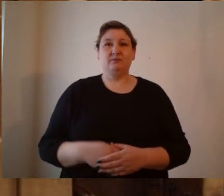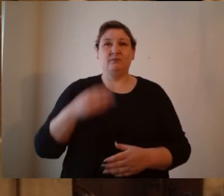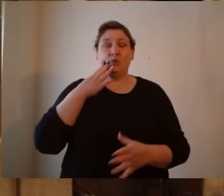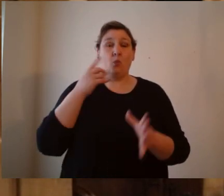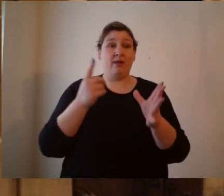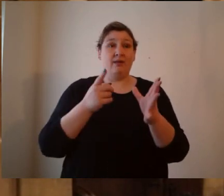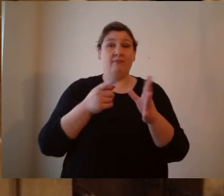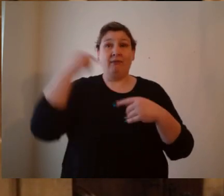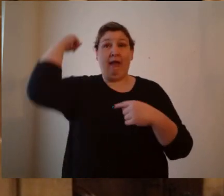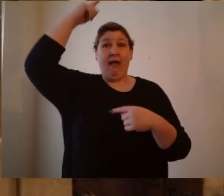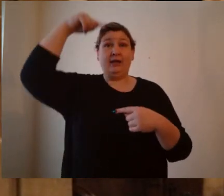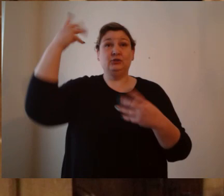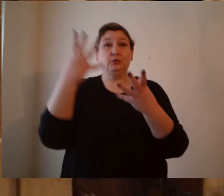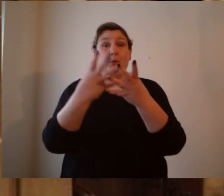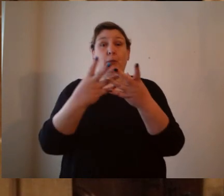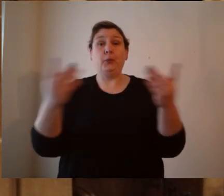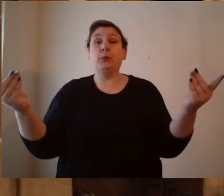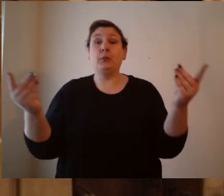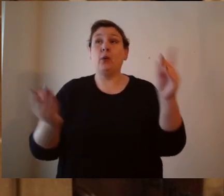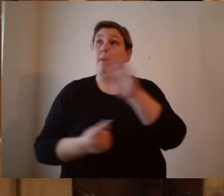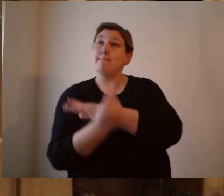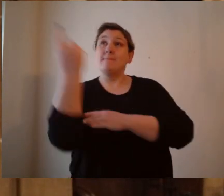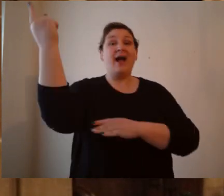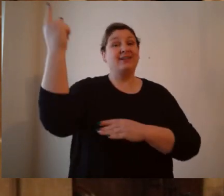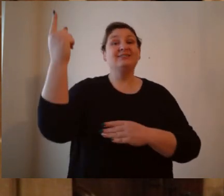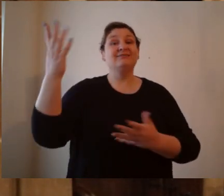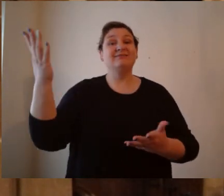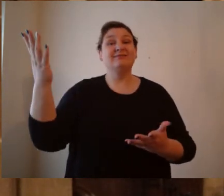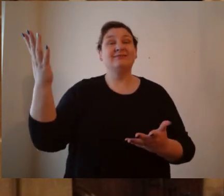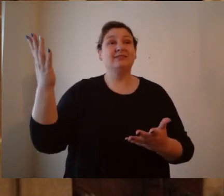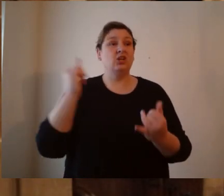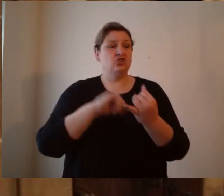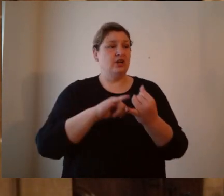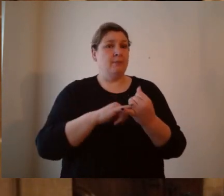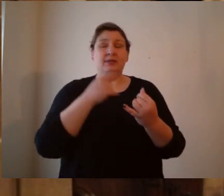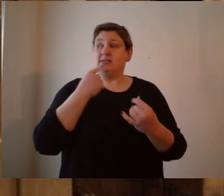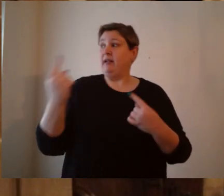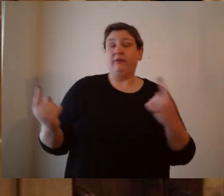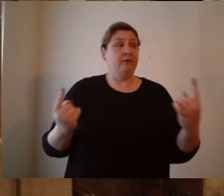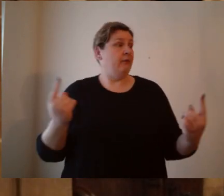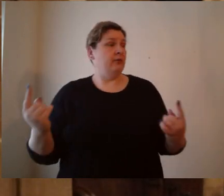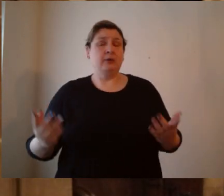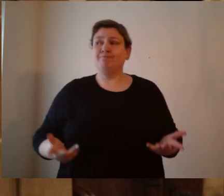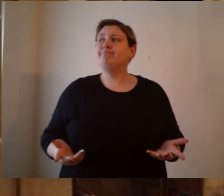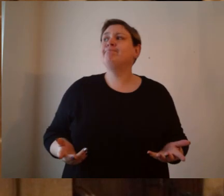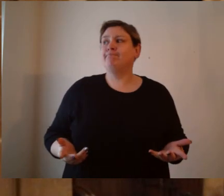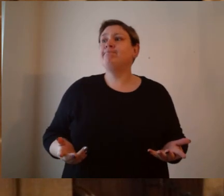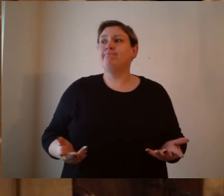When the angels had left them and gone into heaven, the shepherds said to one